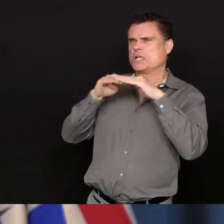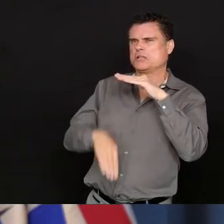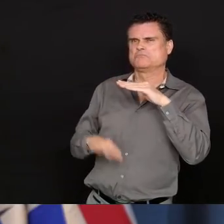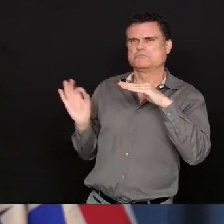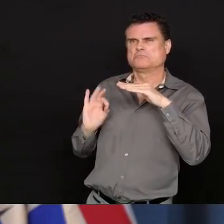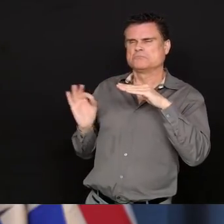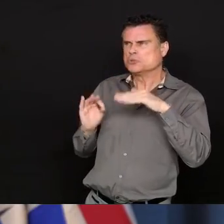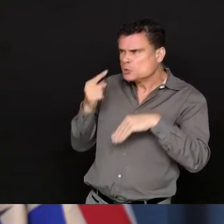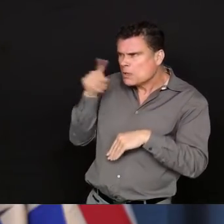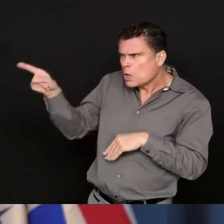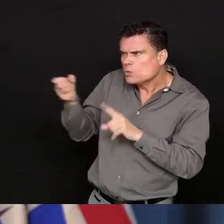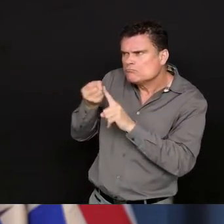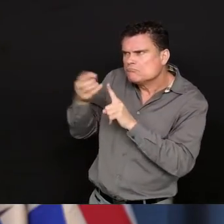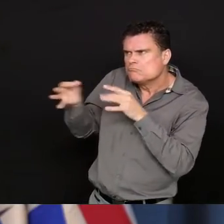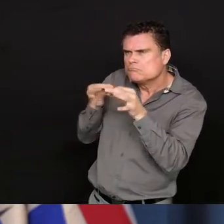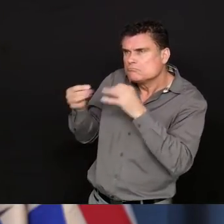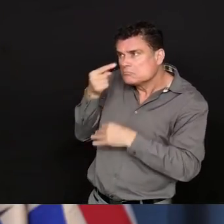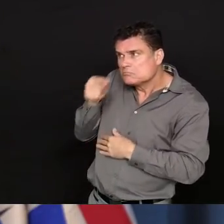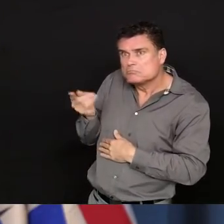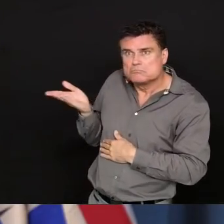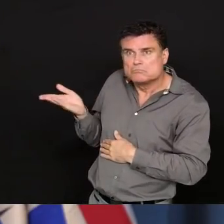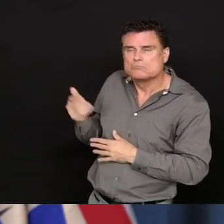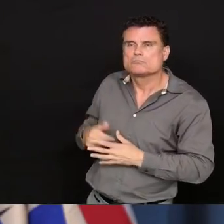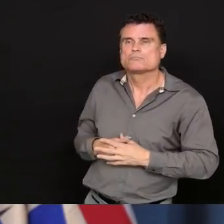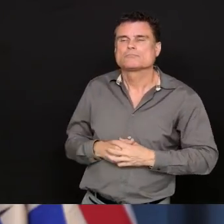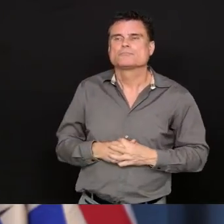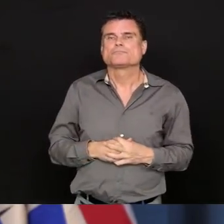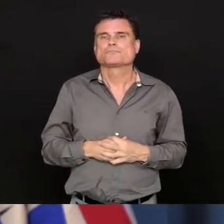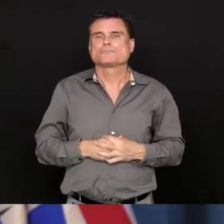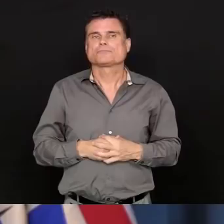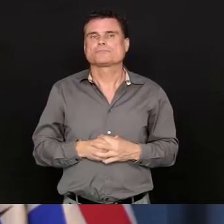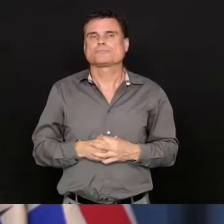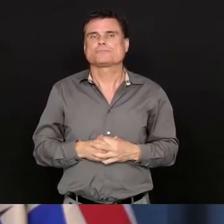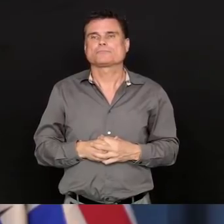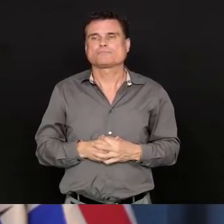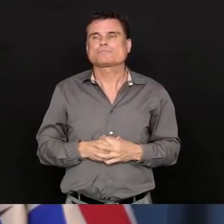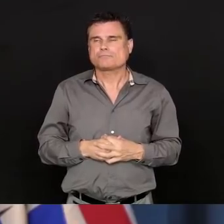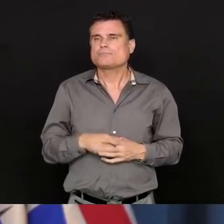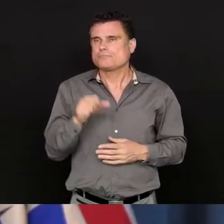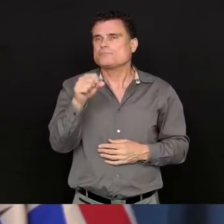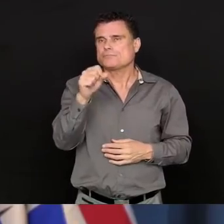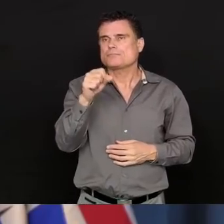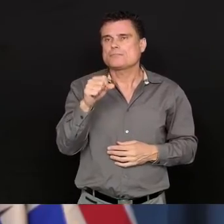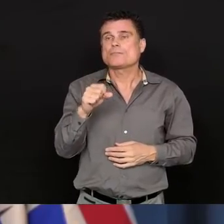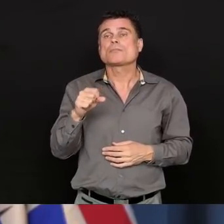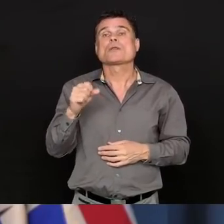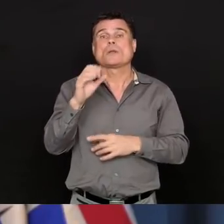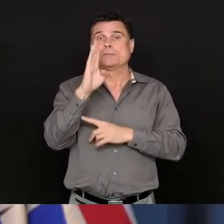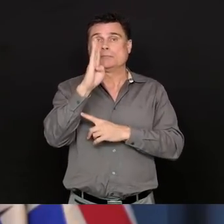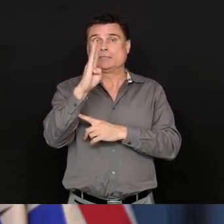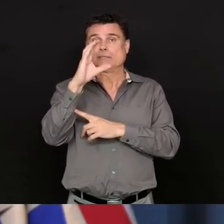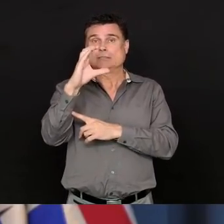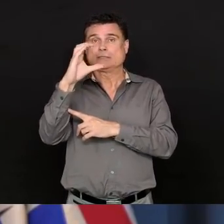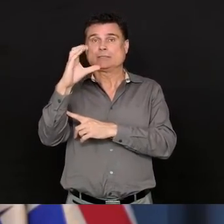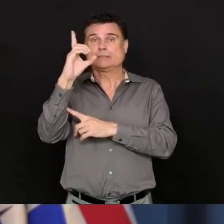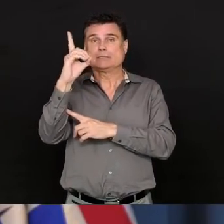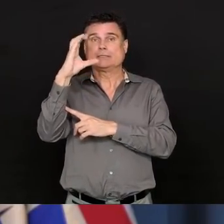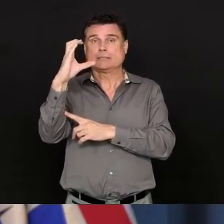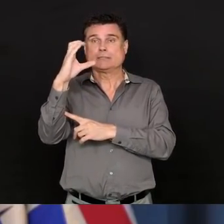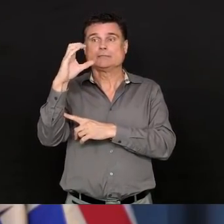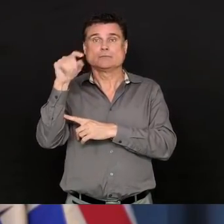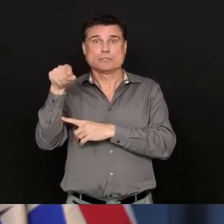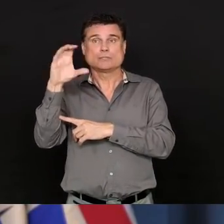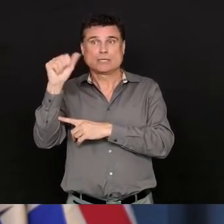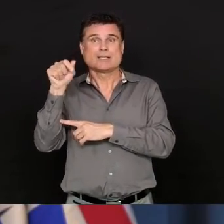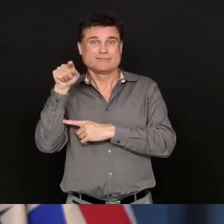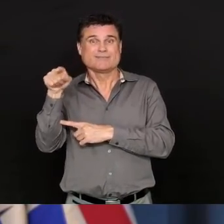to this? Yeah, so we have published it's on the BC CDC website, the age profile of the cases that we have.